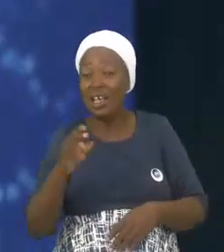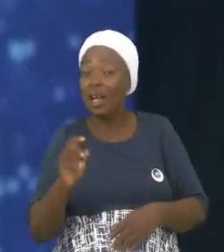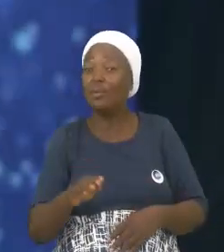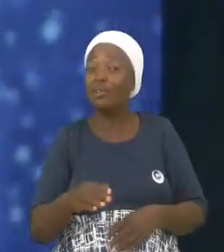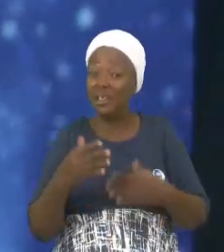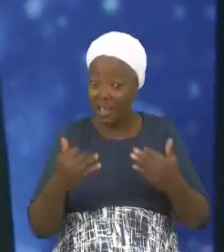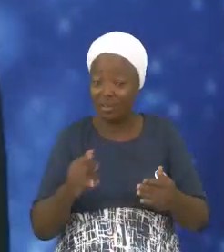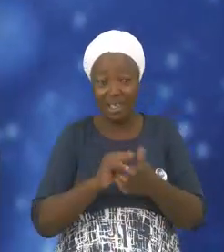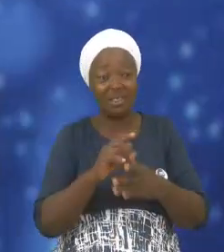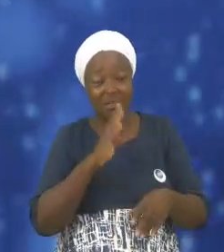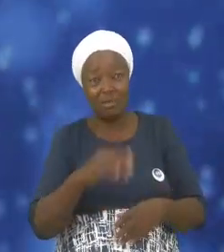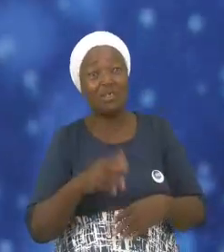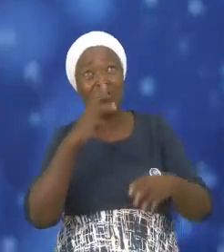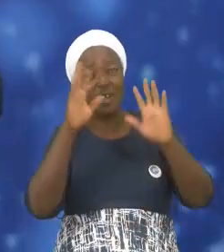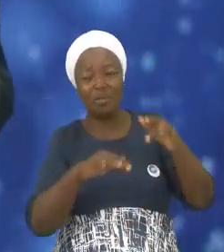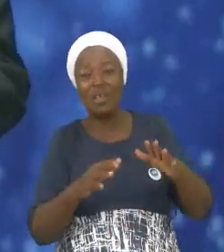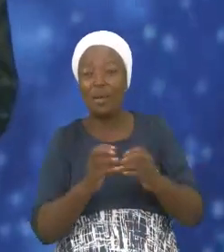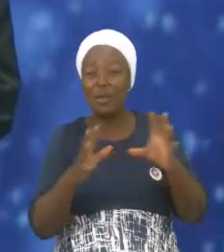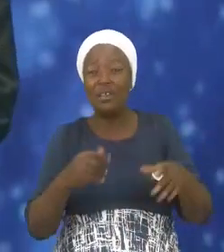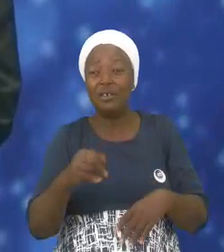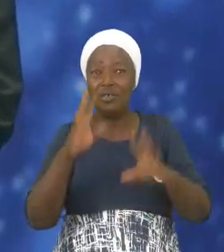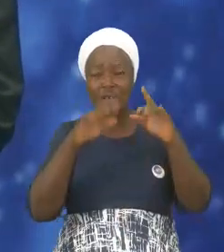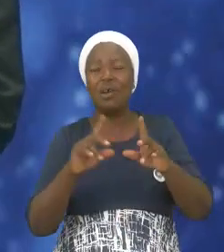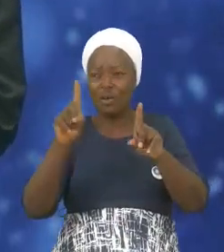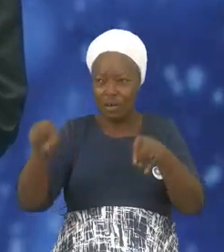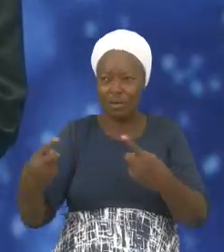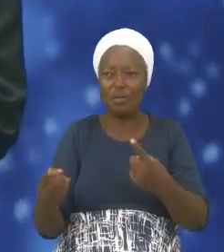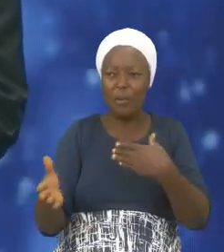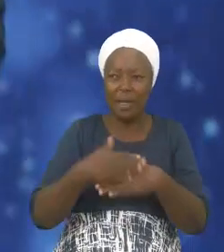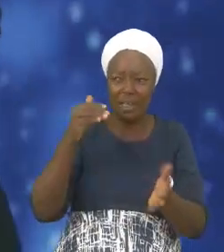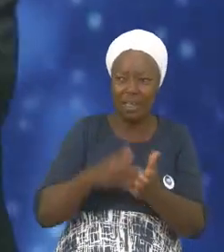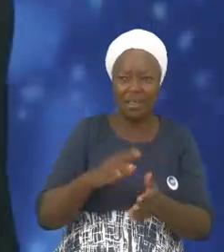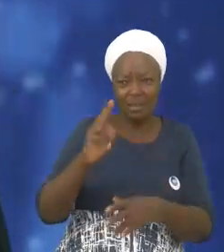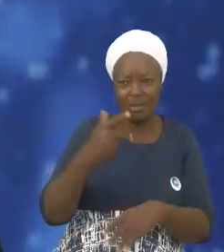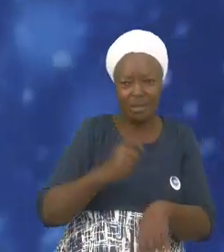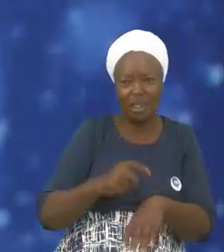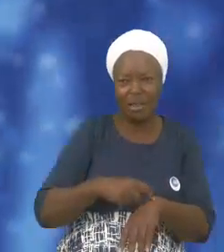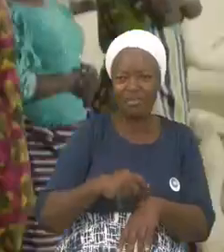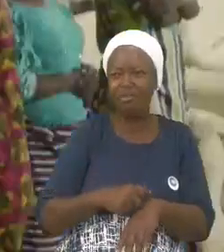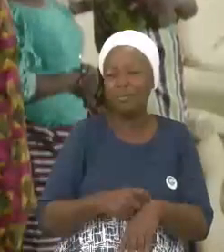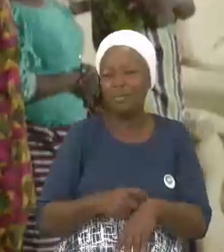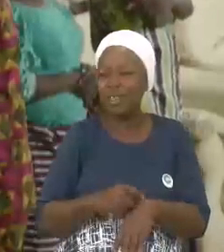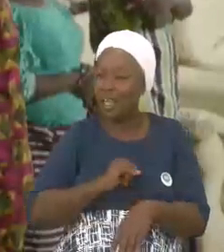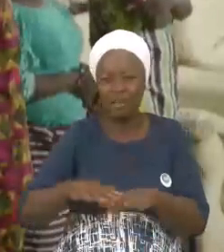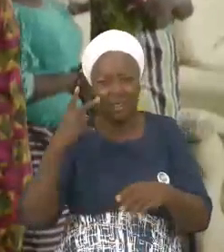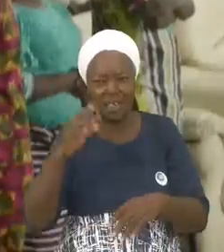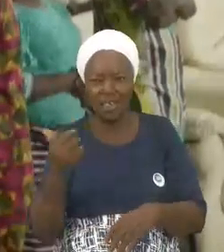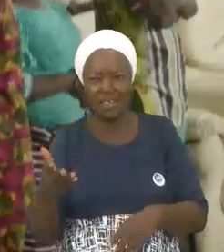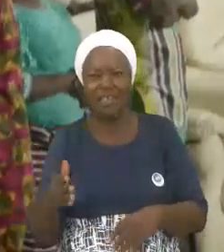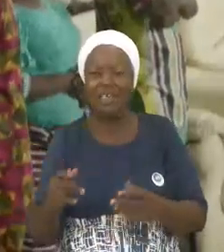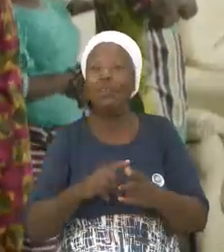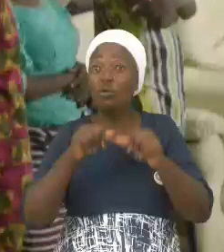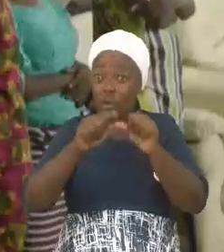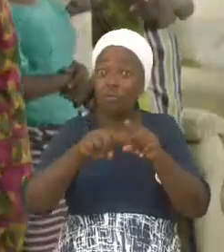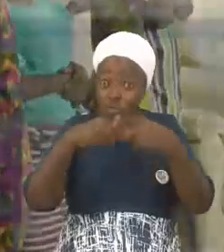rain. Go check up again. Third time, I see nothing. You keep on going and checking up. Number four, check